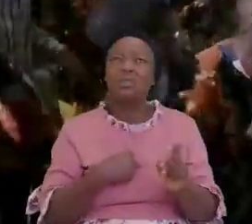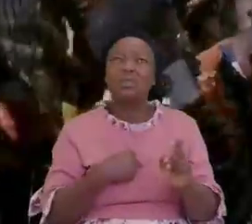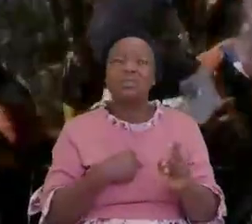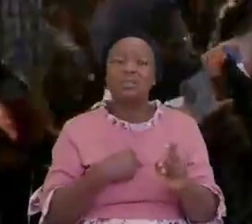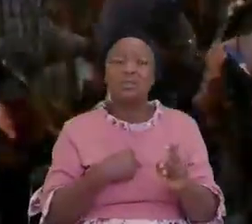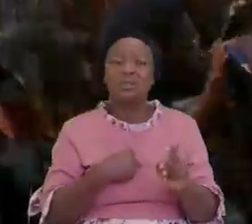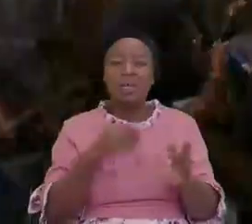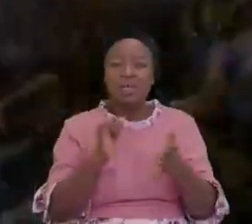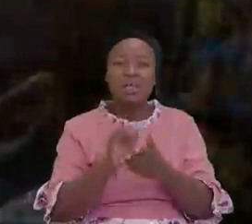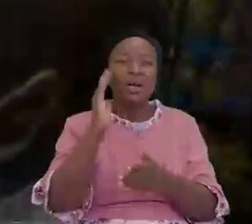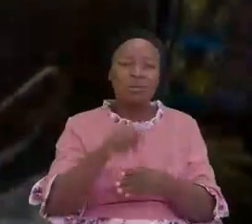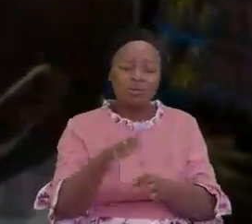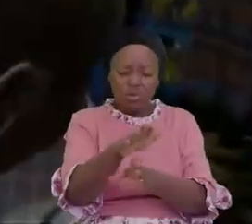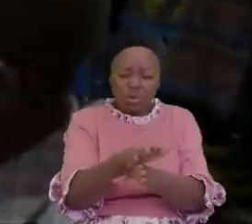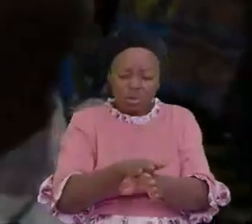that will slow me down,